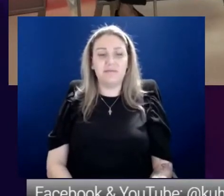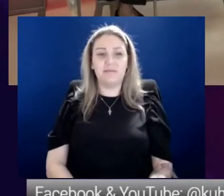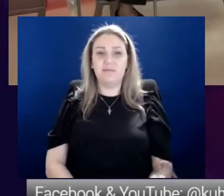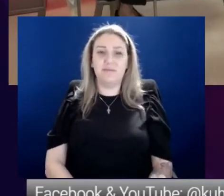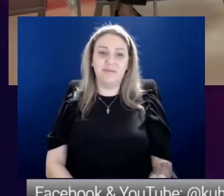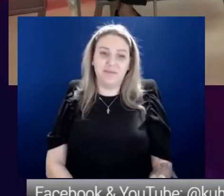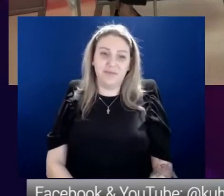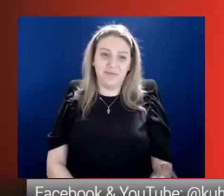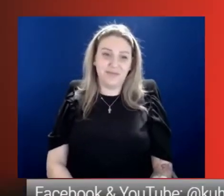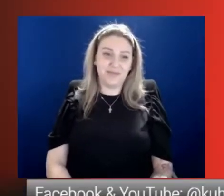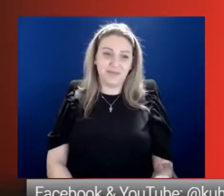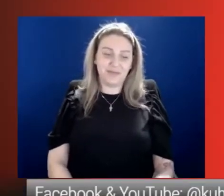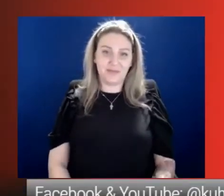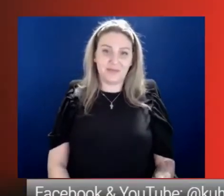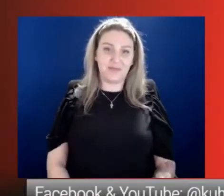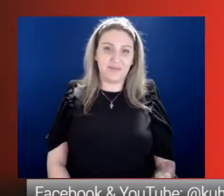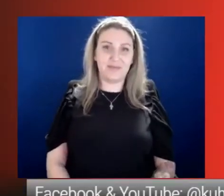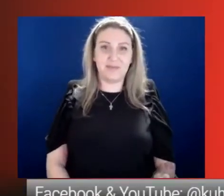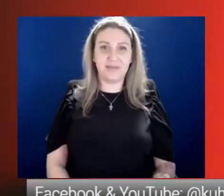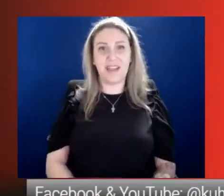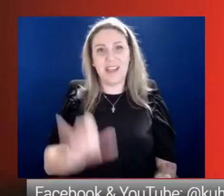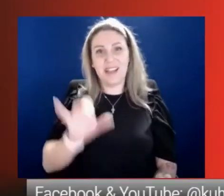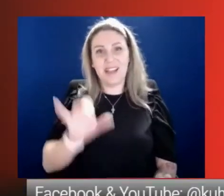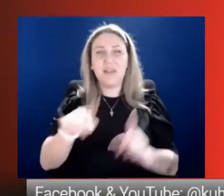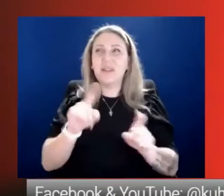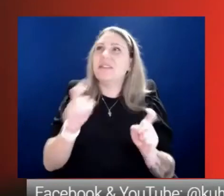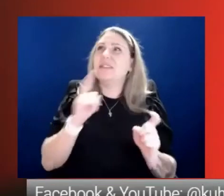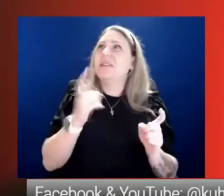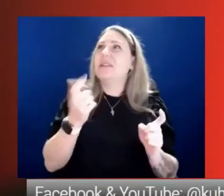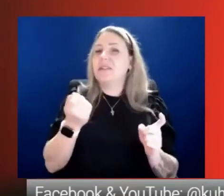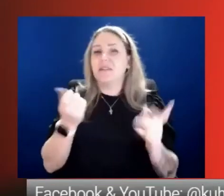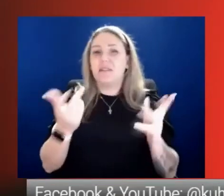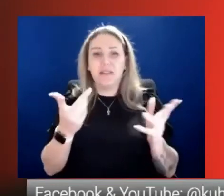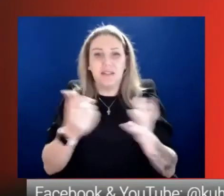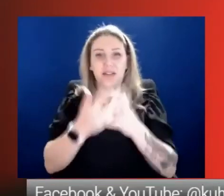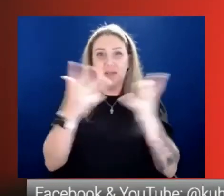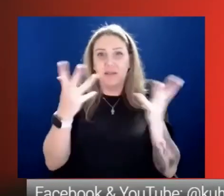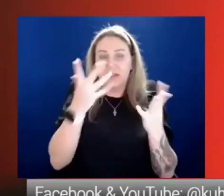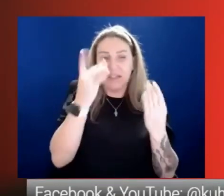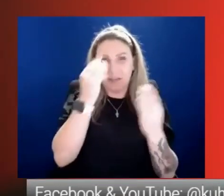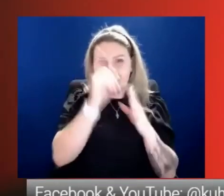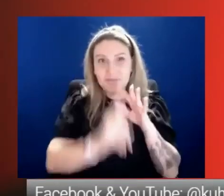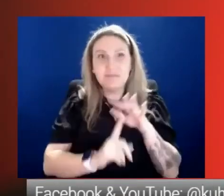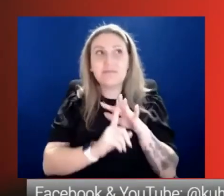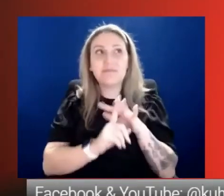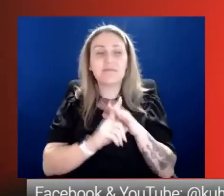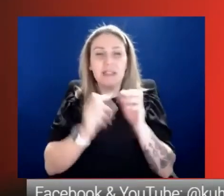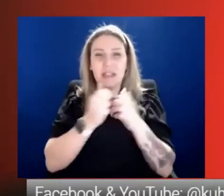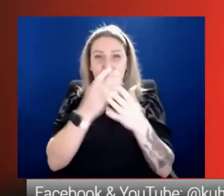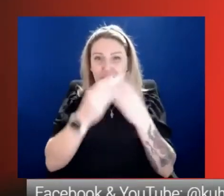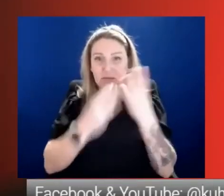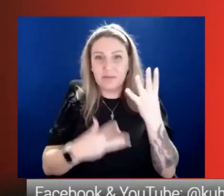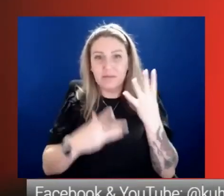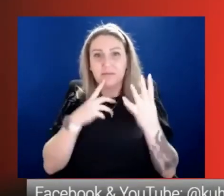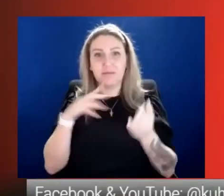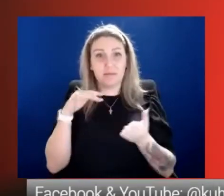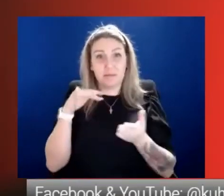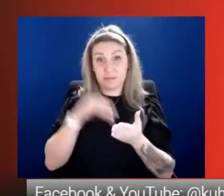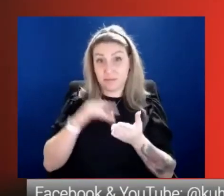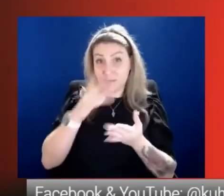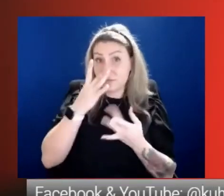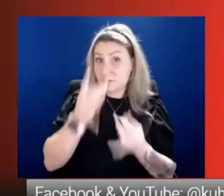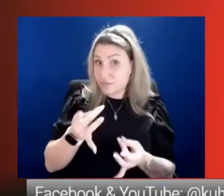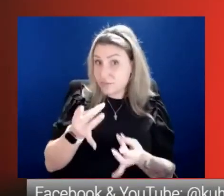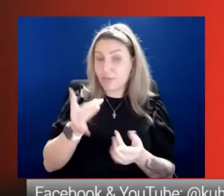That question is catching me a little bit off guard. You have so many thoughts. I have a lot of thoughts. The study was interesting. The population